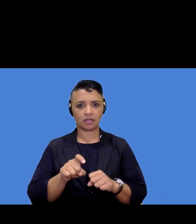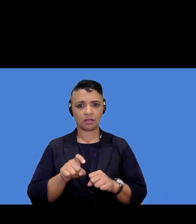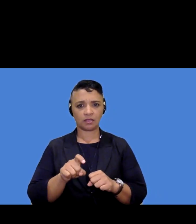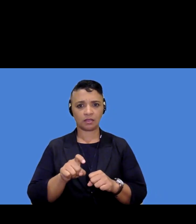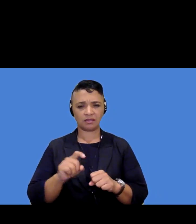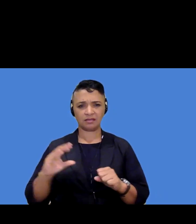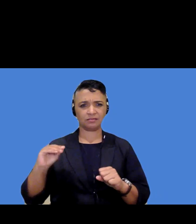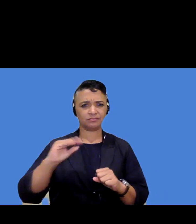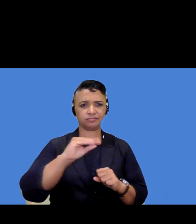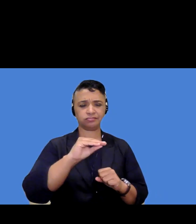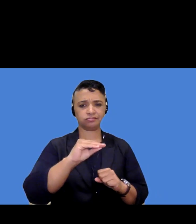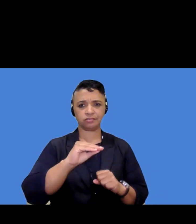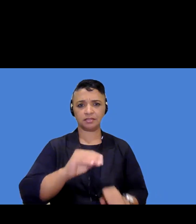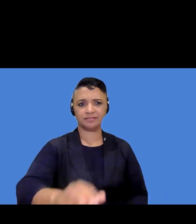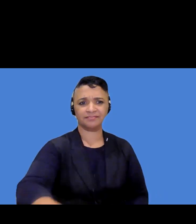inclusive education,